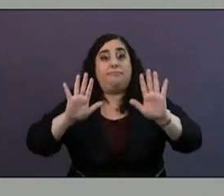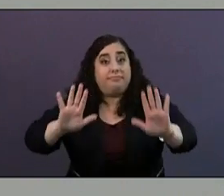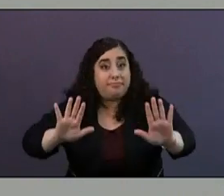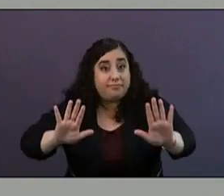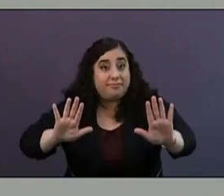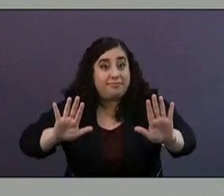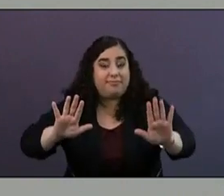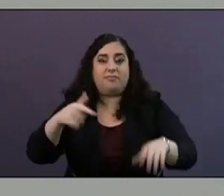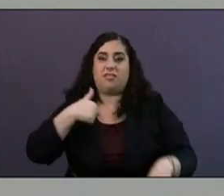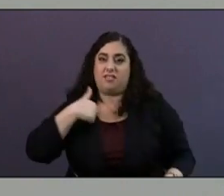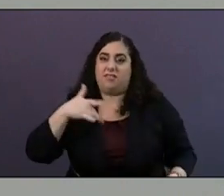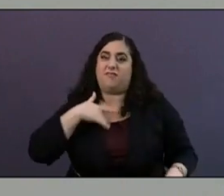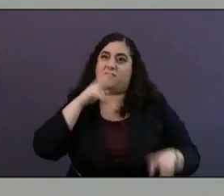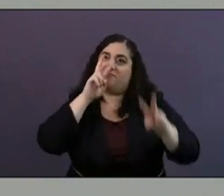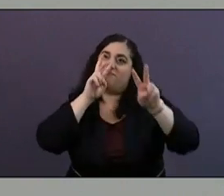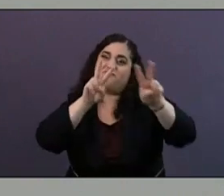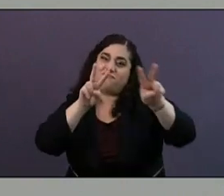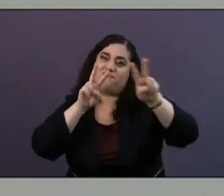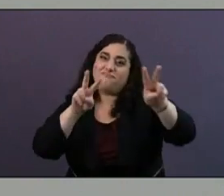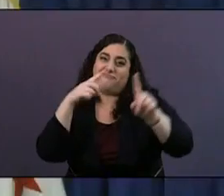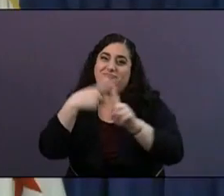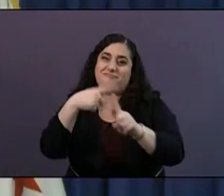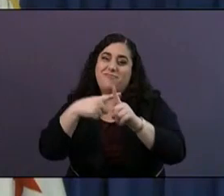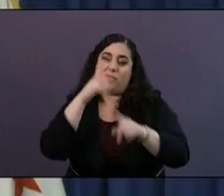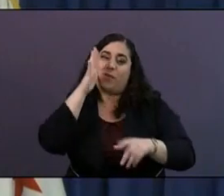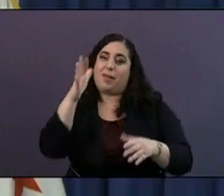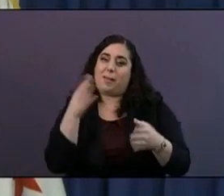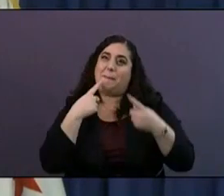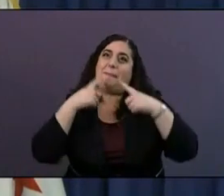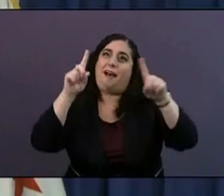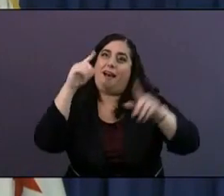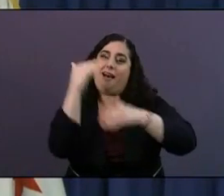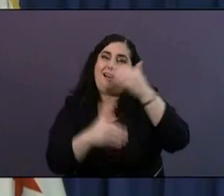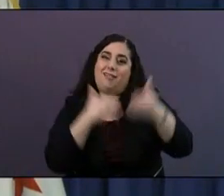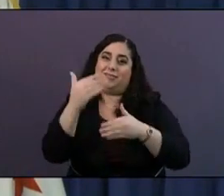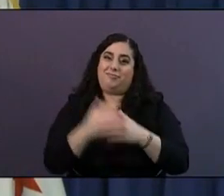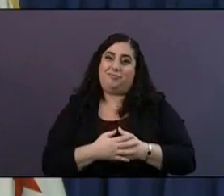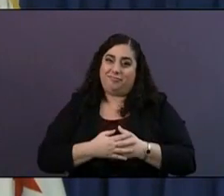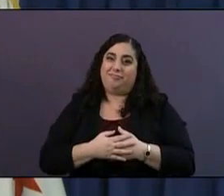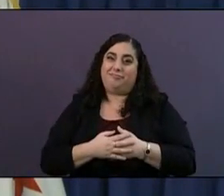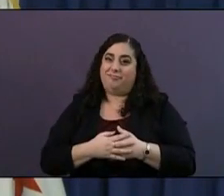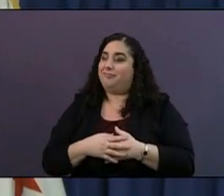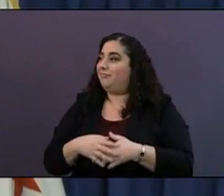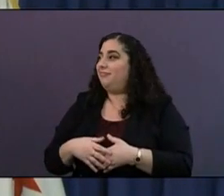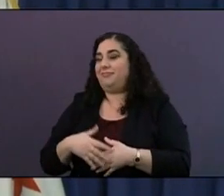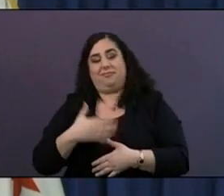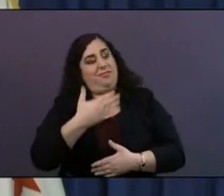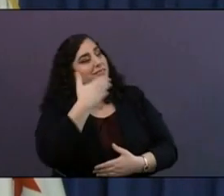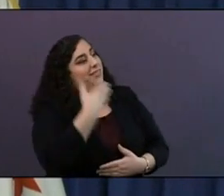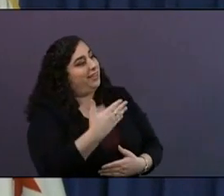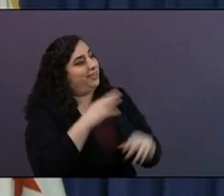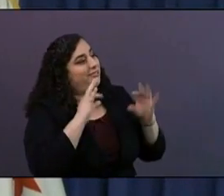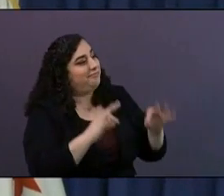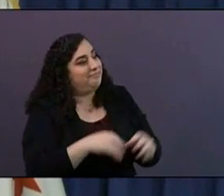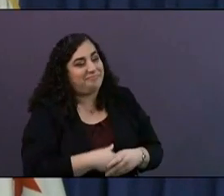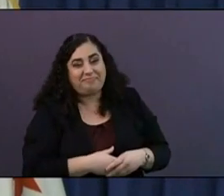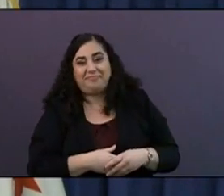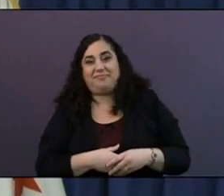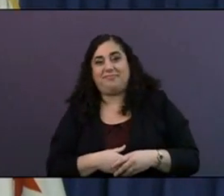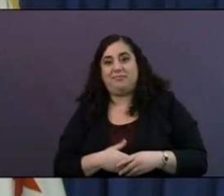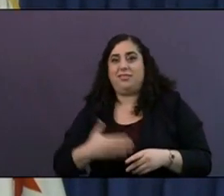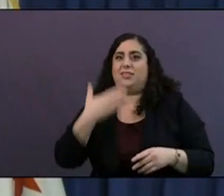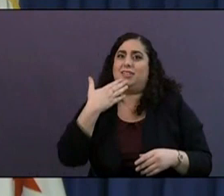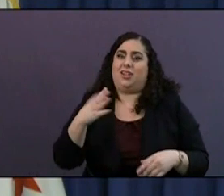the future. Thank you very much. Oh, thank you. Thank you, Supervisor. I couldn't have said it better myself. Thank you and all the members of the Board